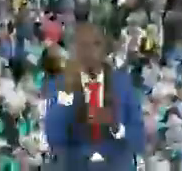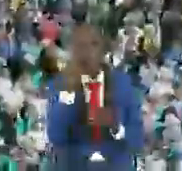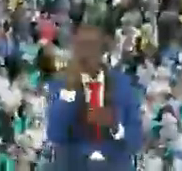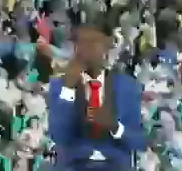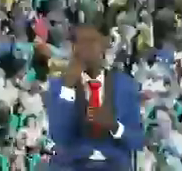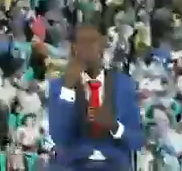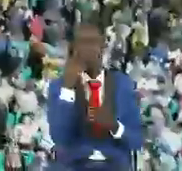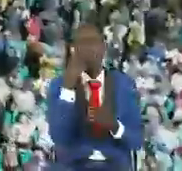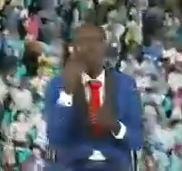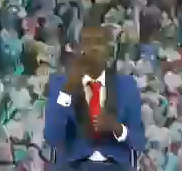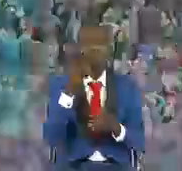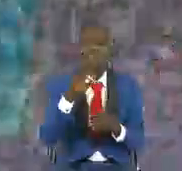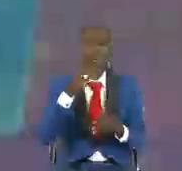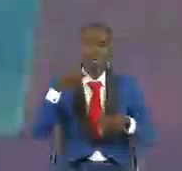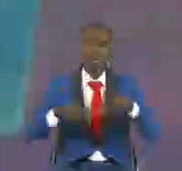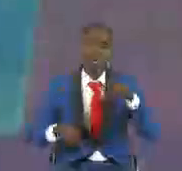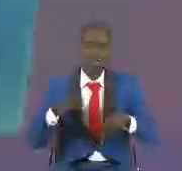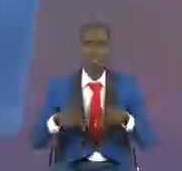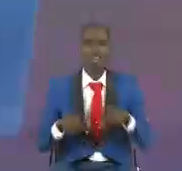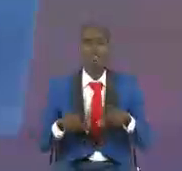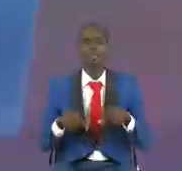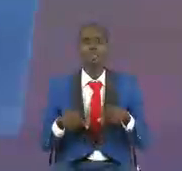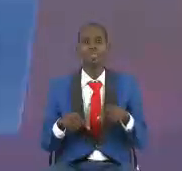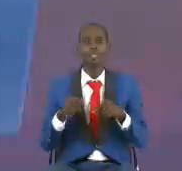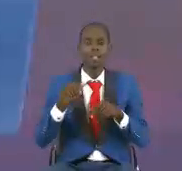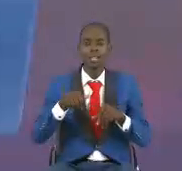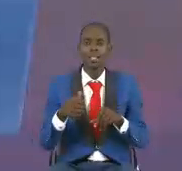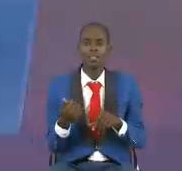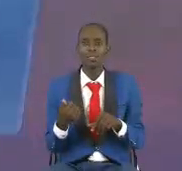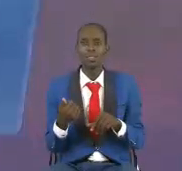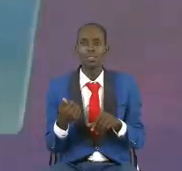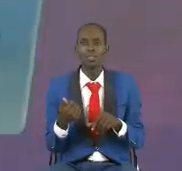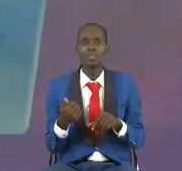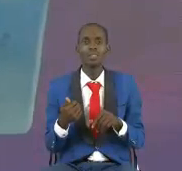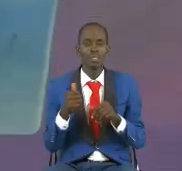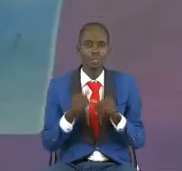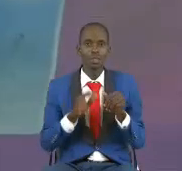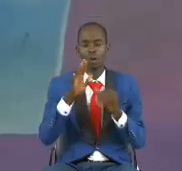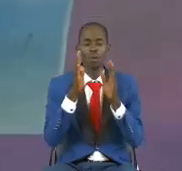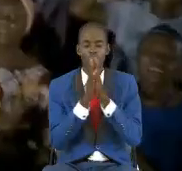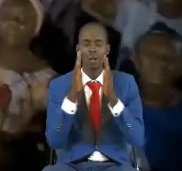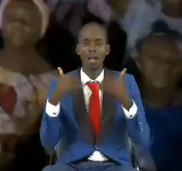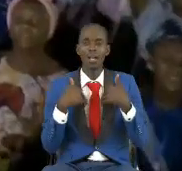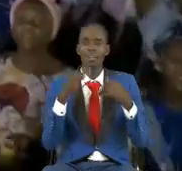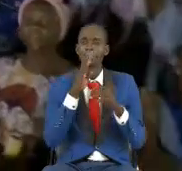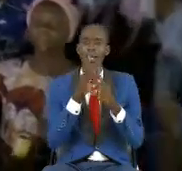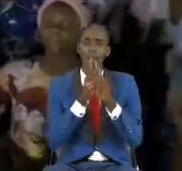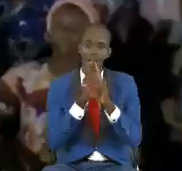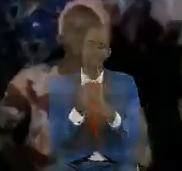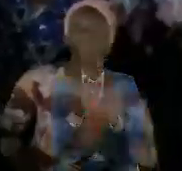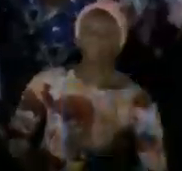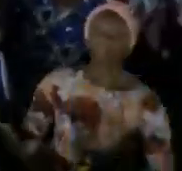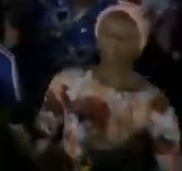lame, you cannot rise up and walk. Any challenge, your prayer has been answered.